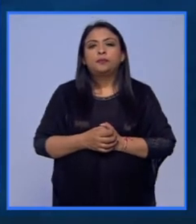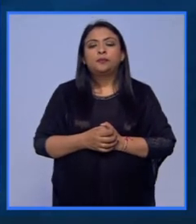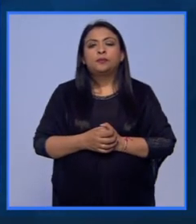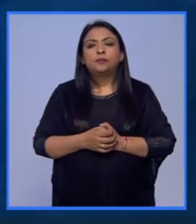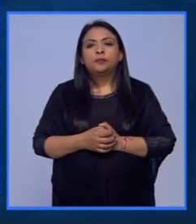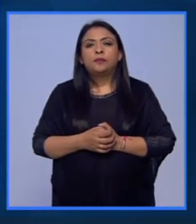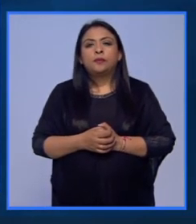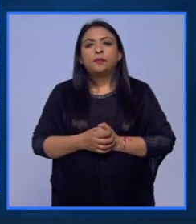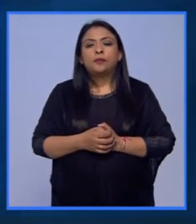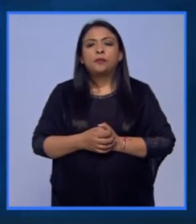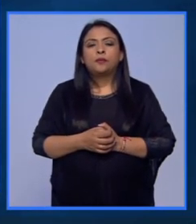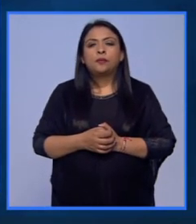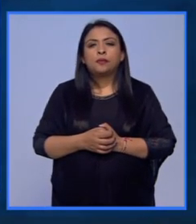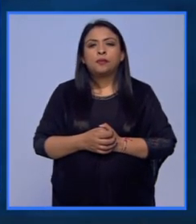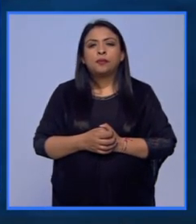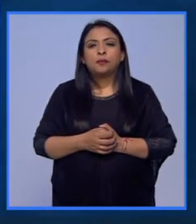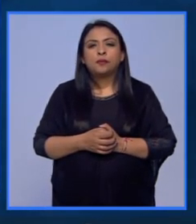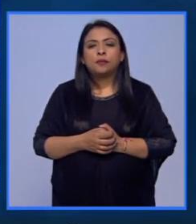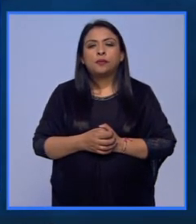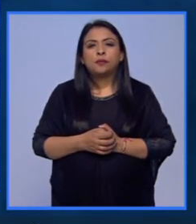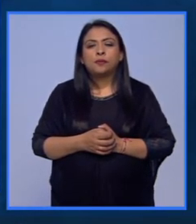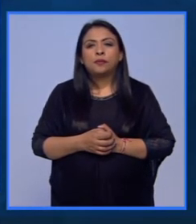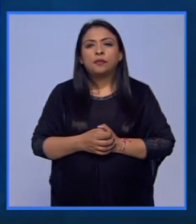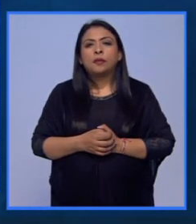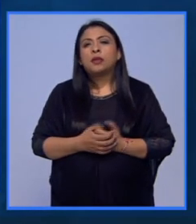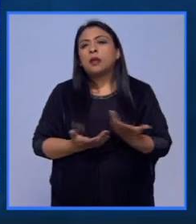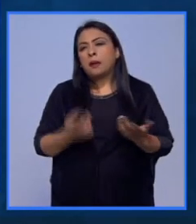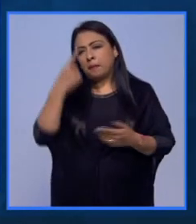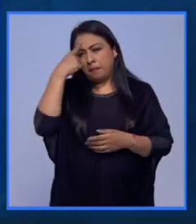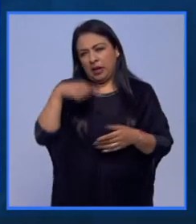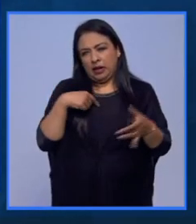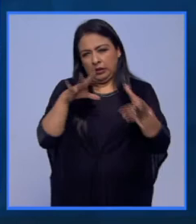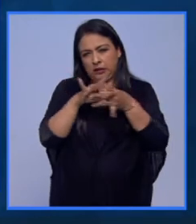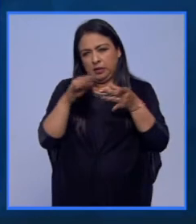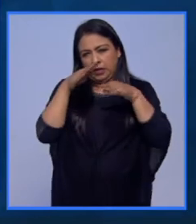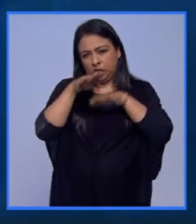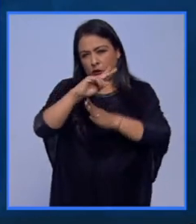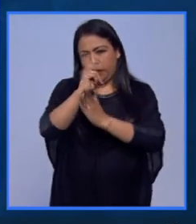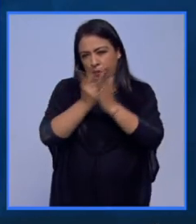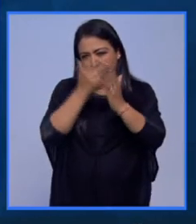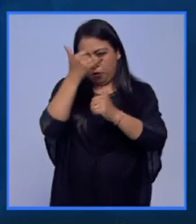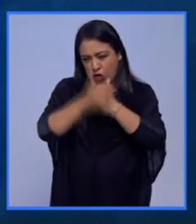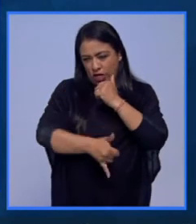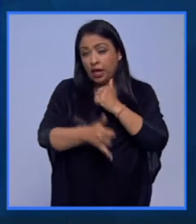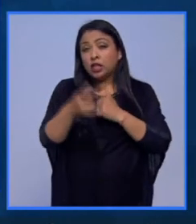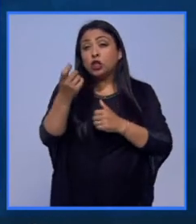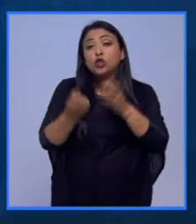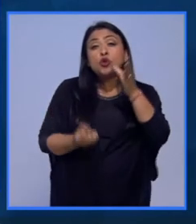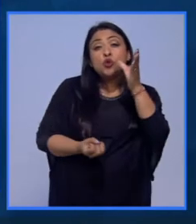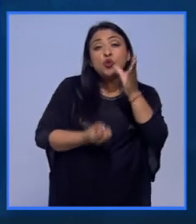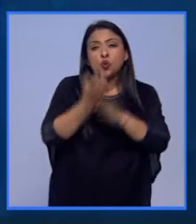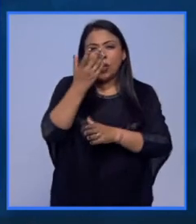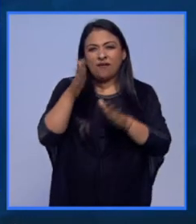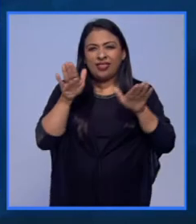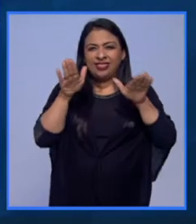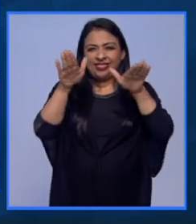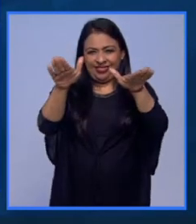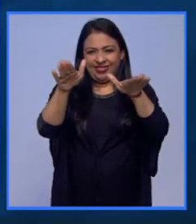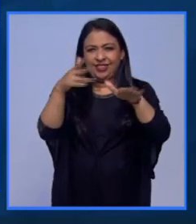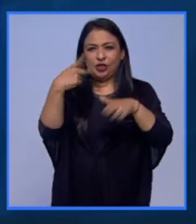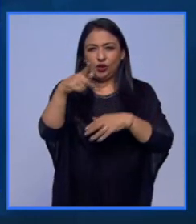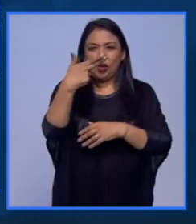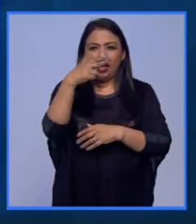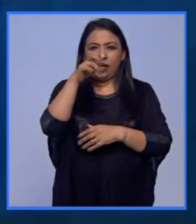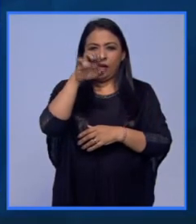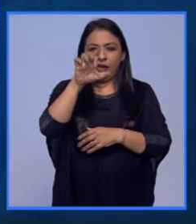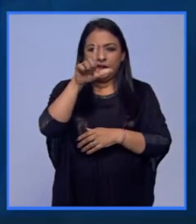contains. Now, speaking about specific projects, first of all, your design for a new terminal at